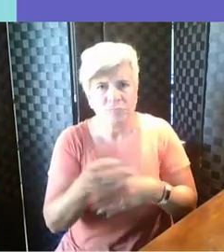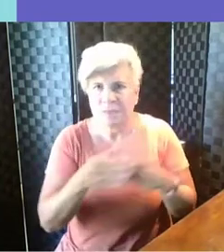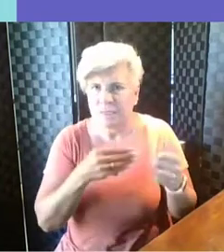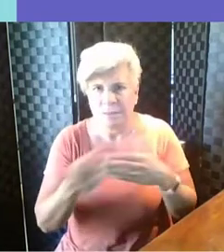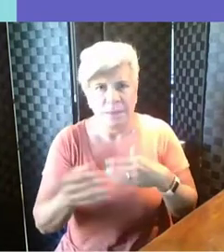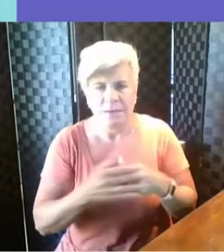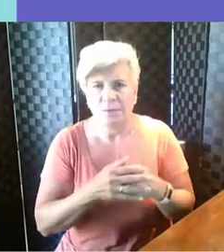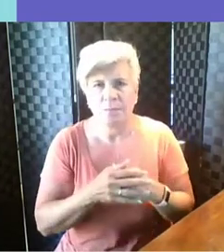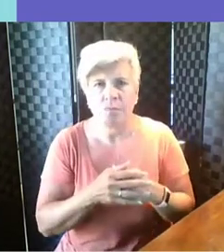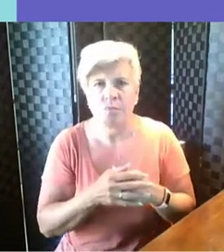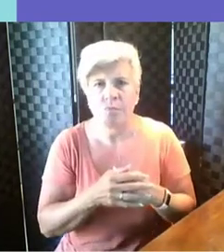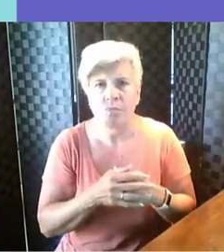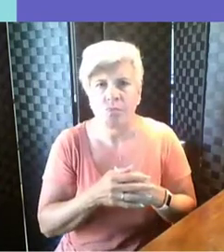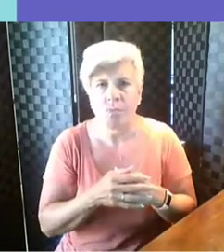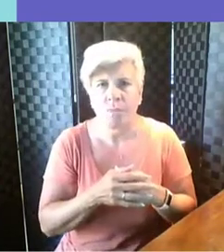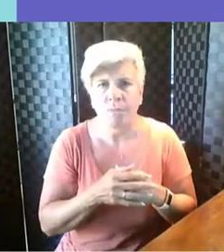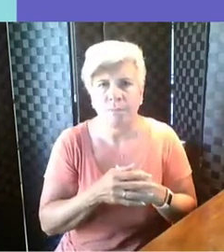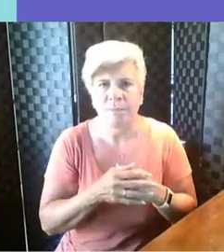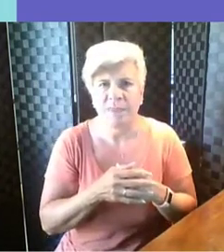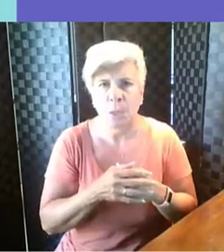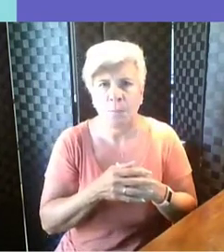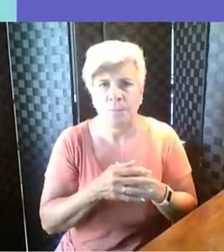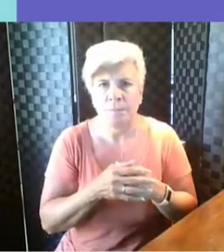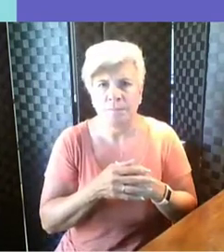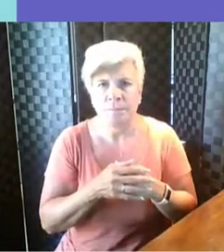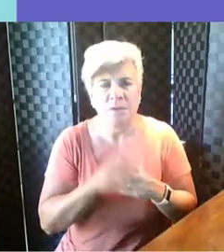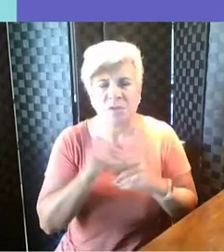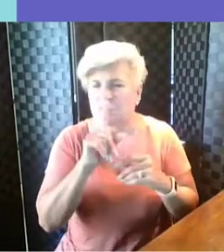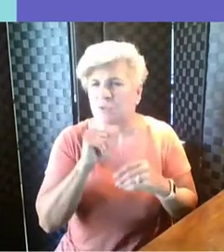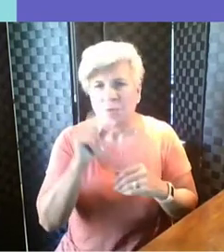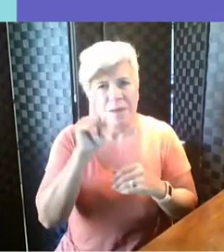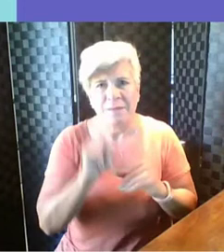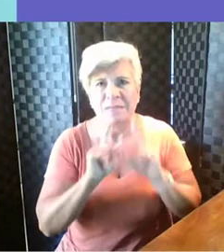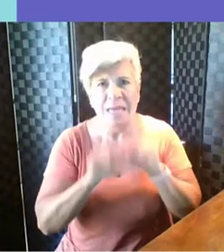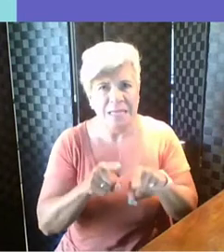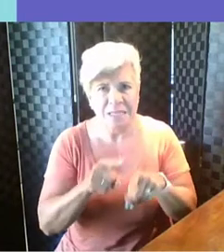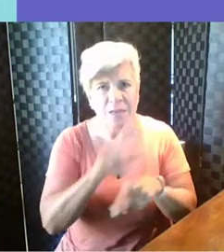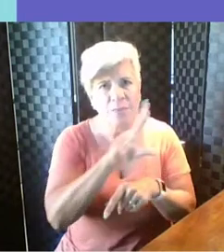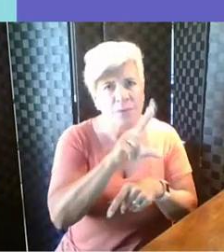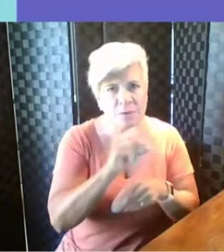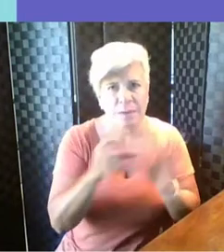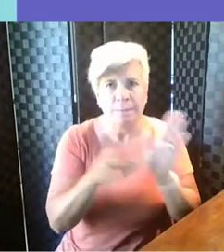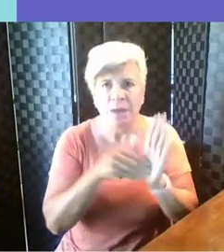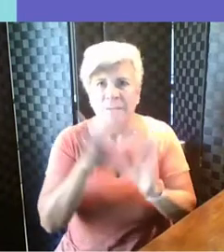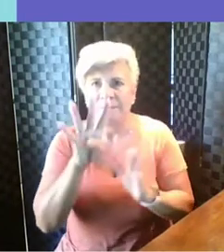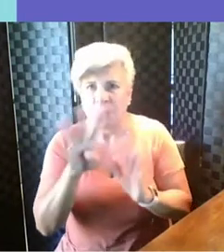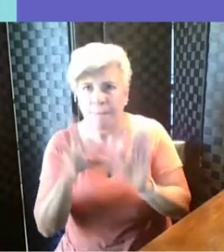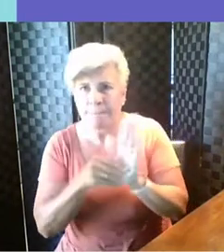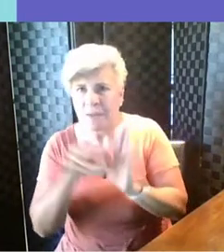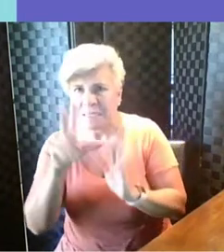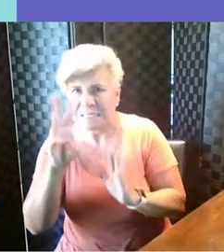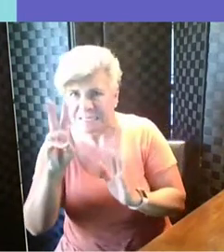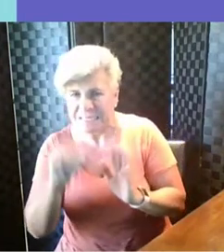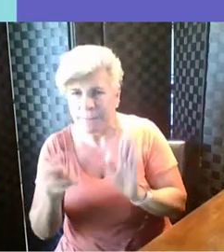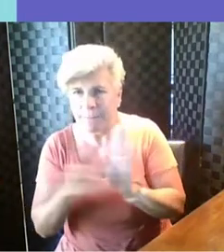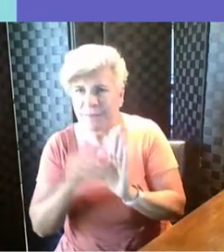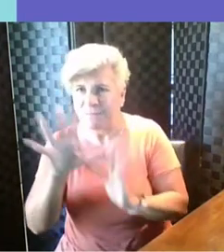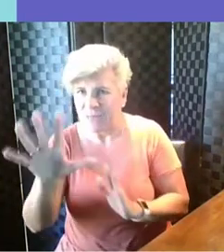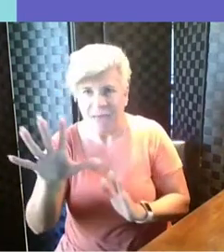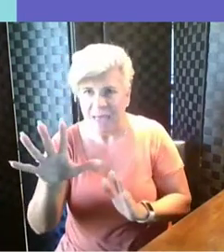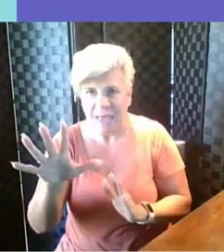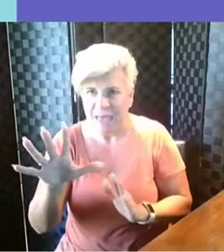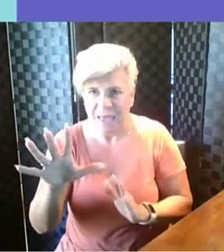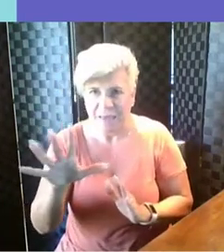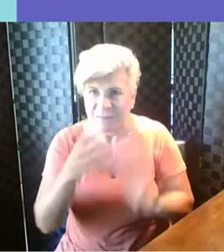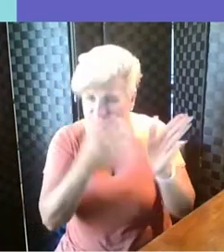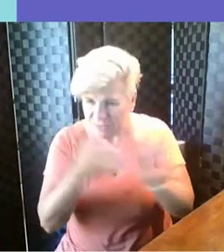order. So I don't have to answer 30 plus 4 plus 60 plus 5 in